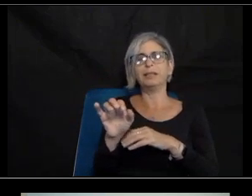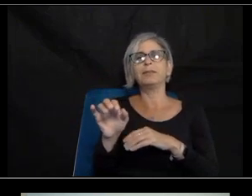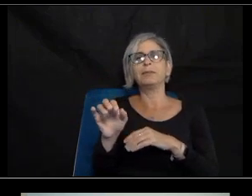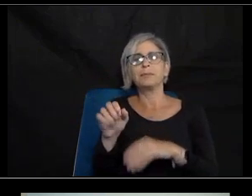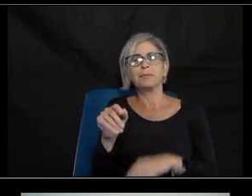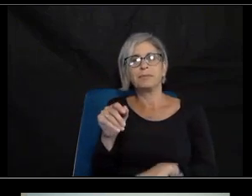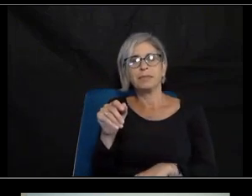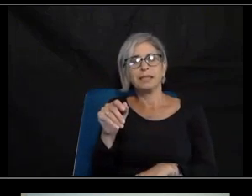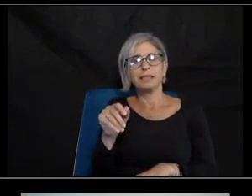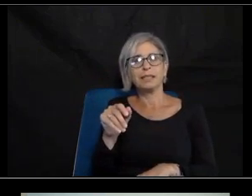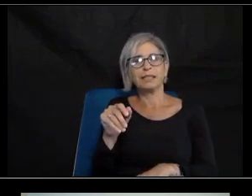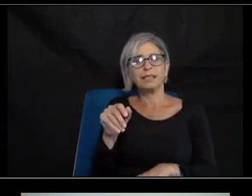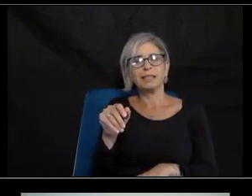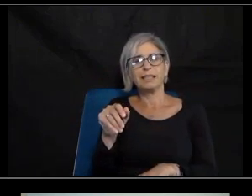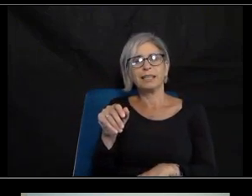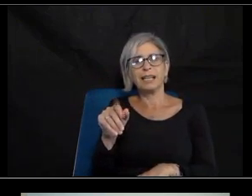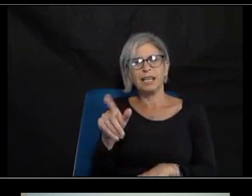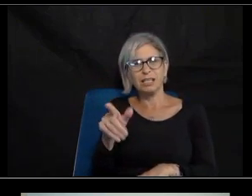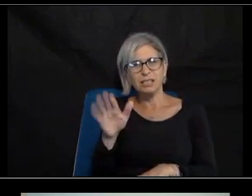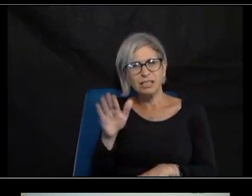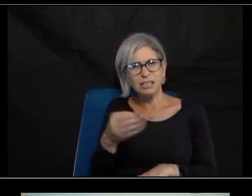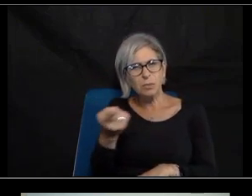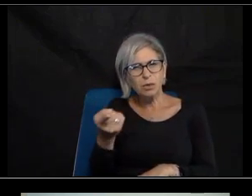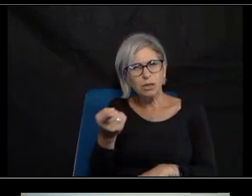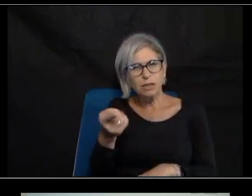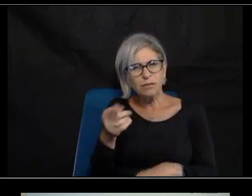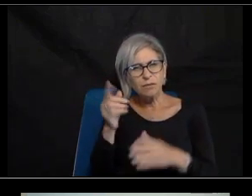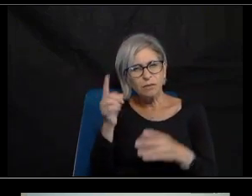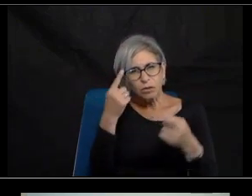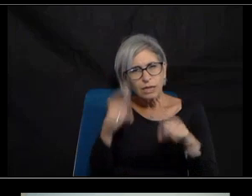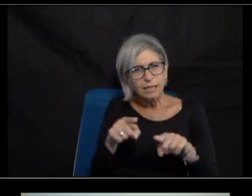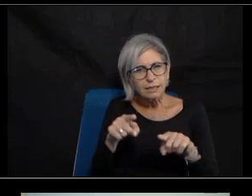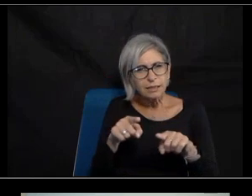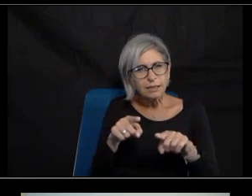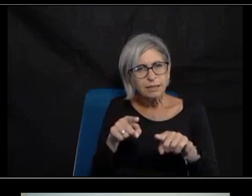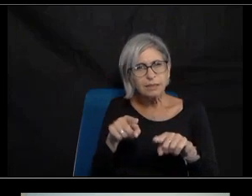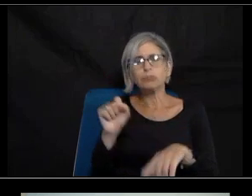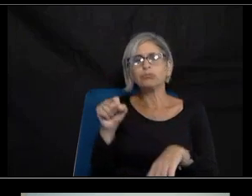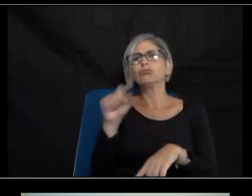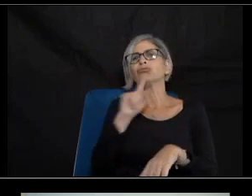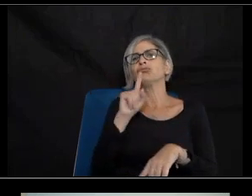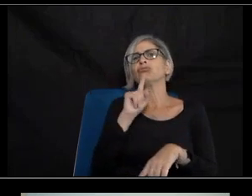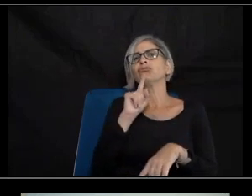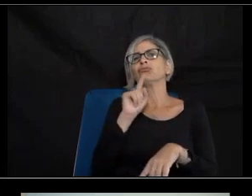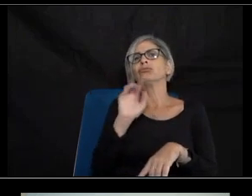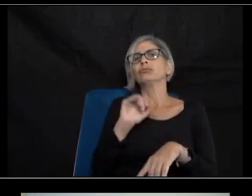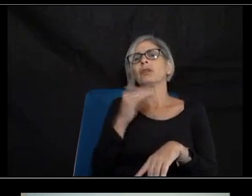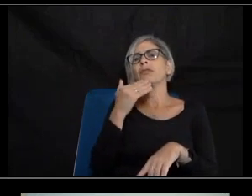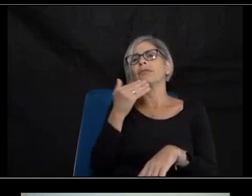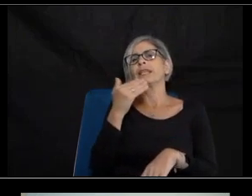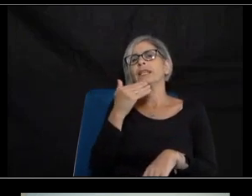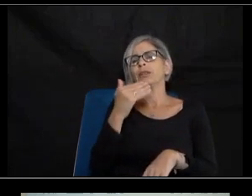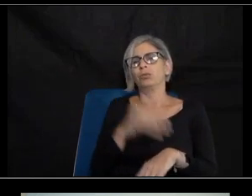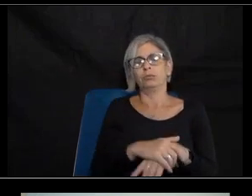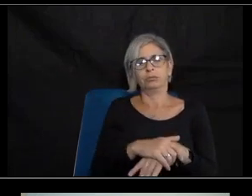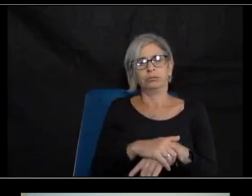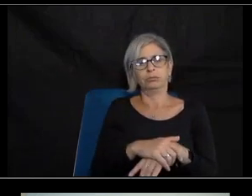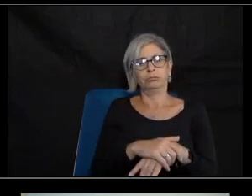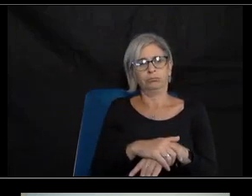have someone else for consensus? Sure. Thank you.